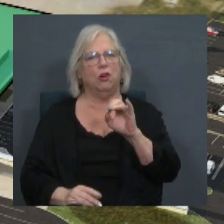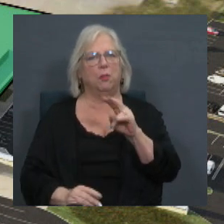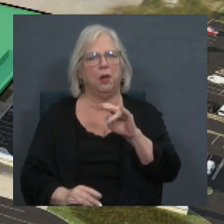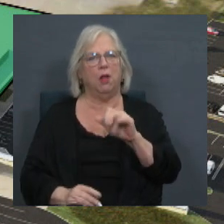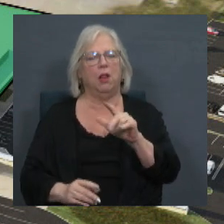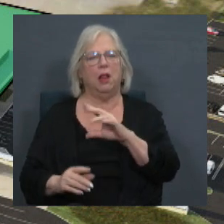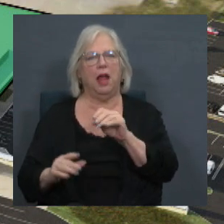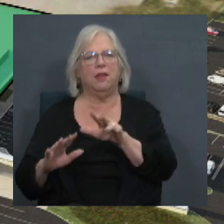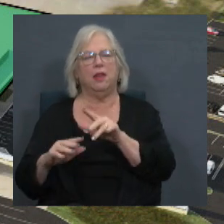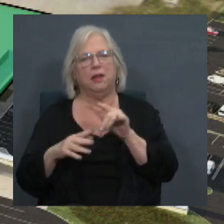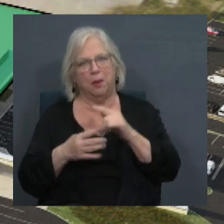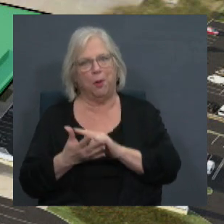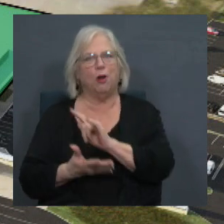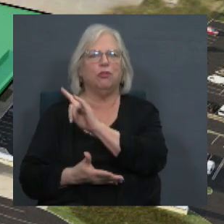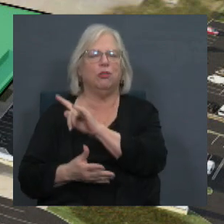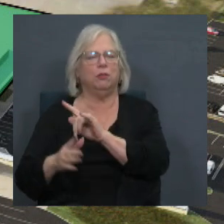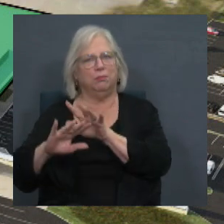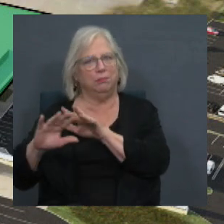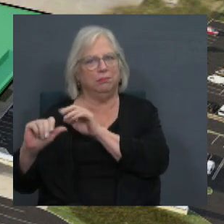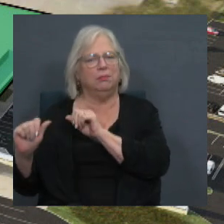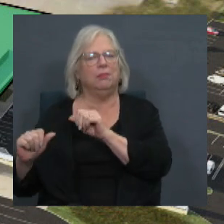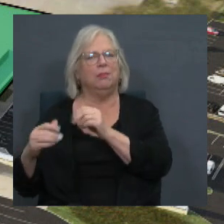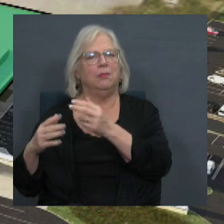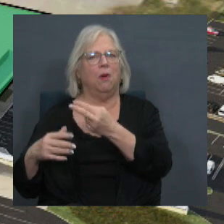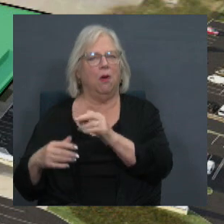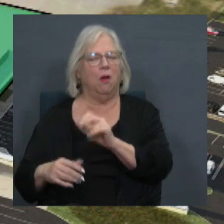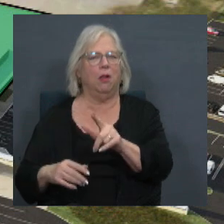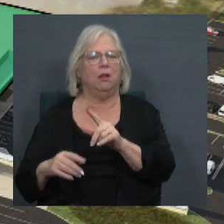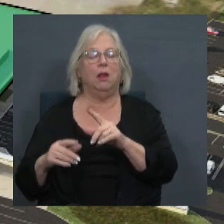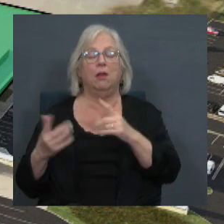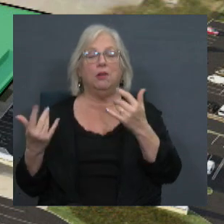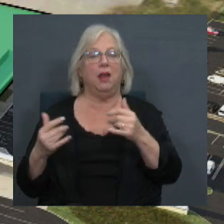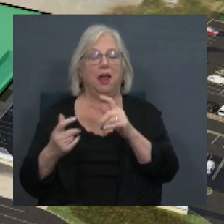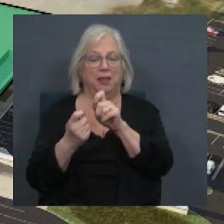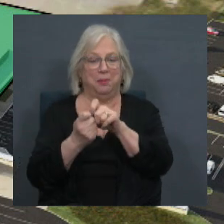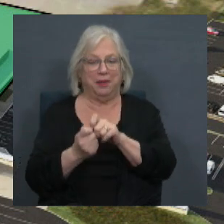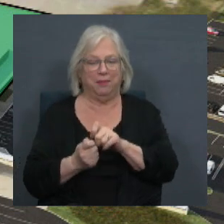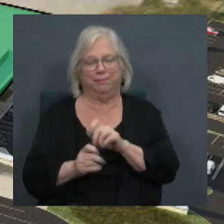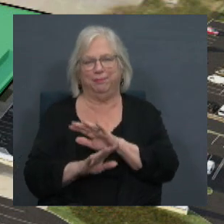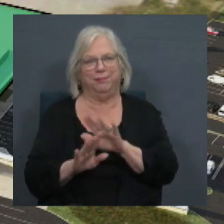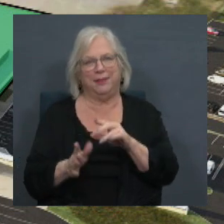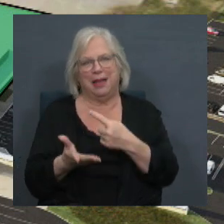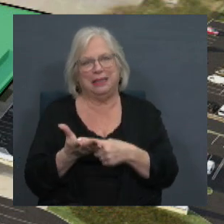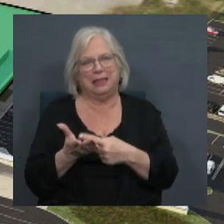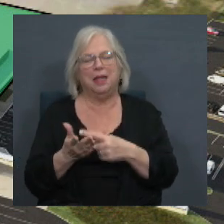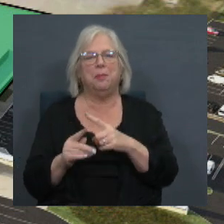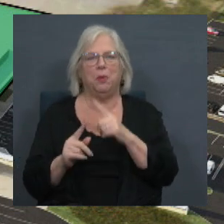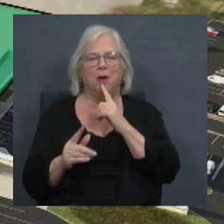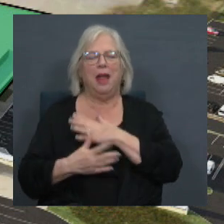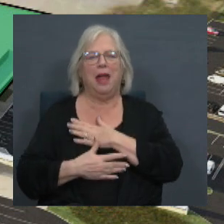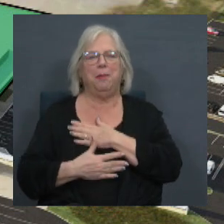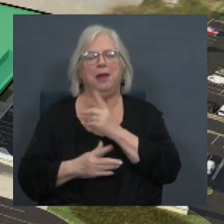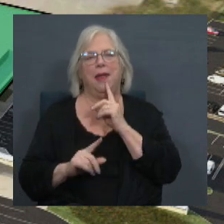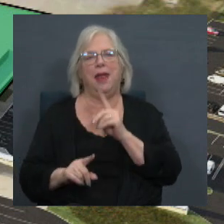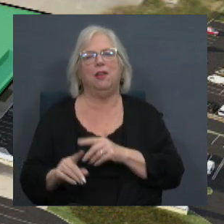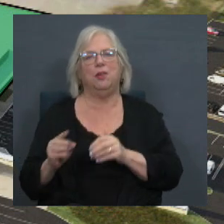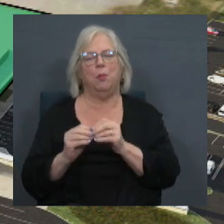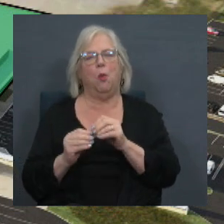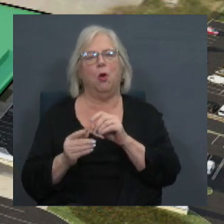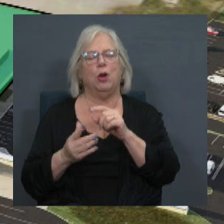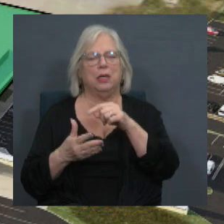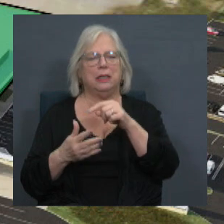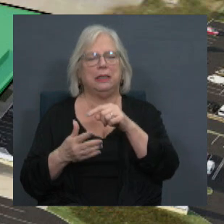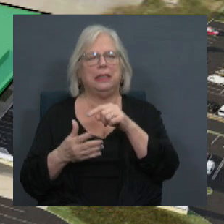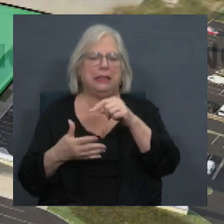departure hall. And for the sake of time, I won't get into the very specific details, but we're certainly happy to answer more details about that at some